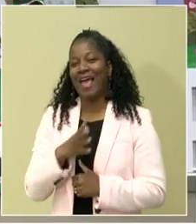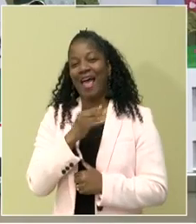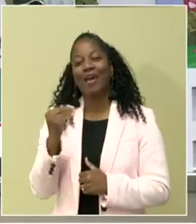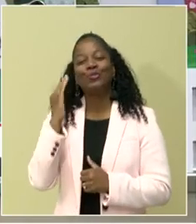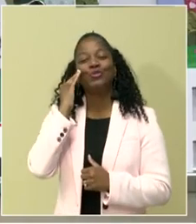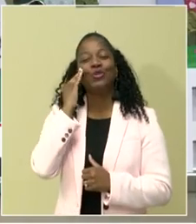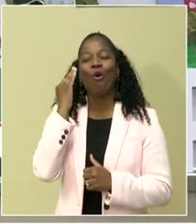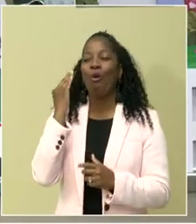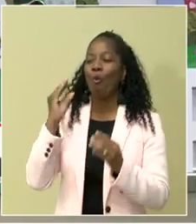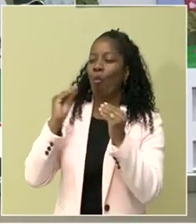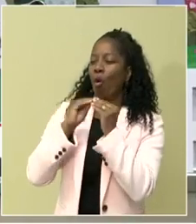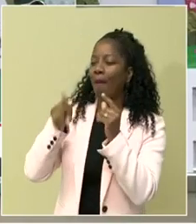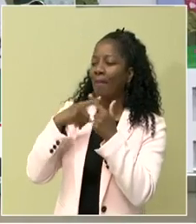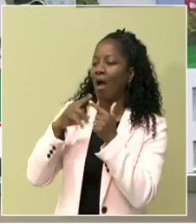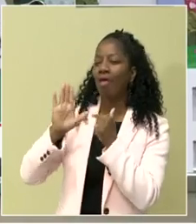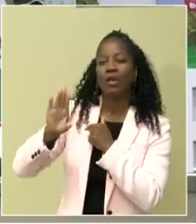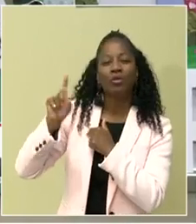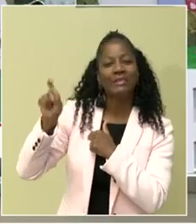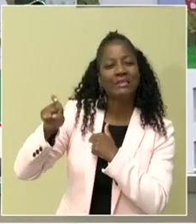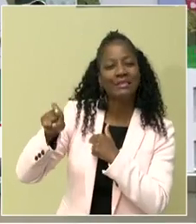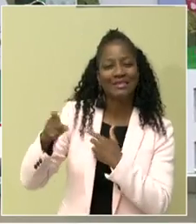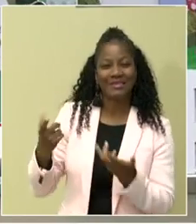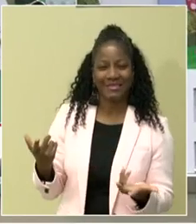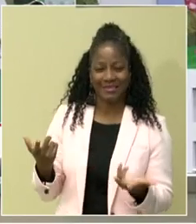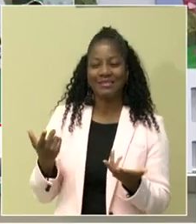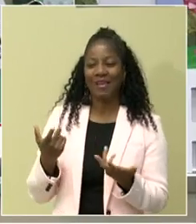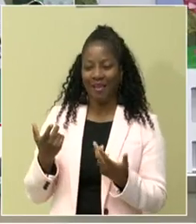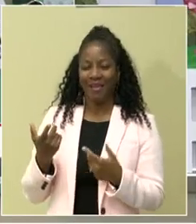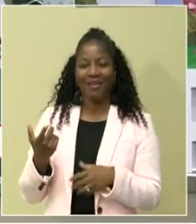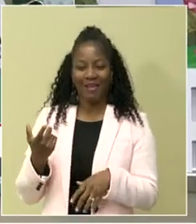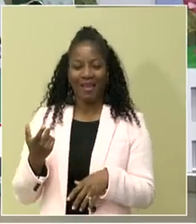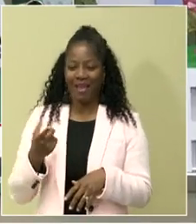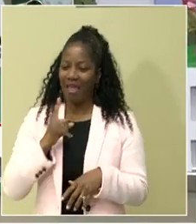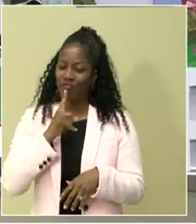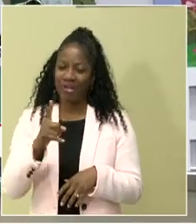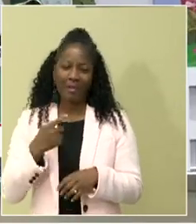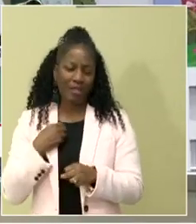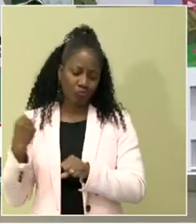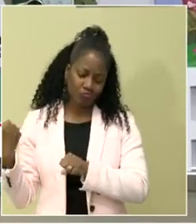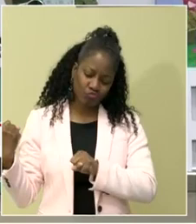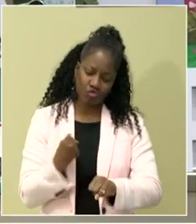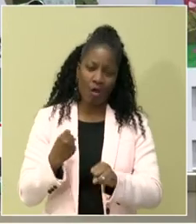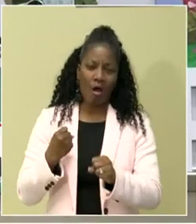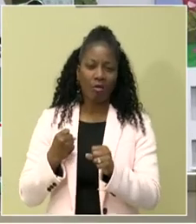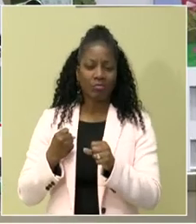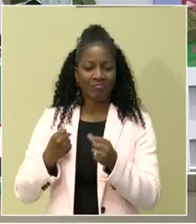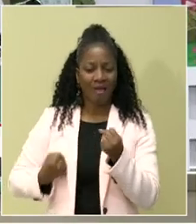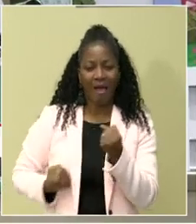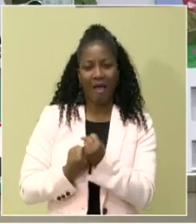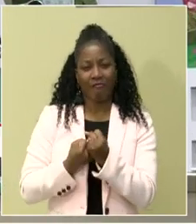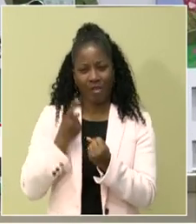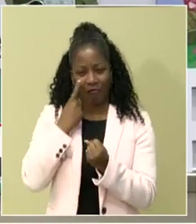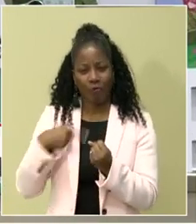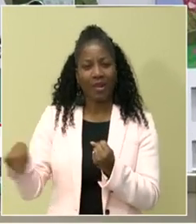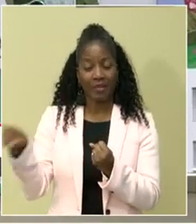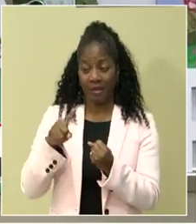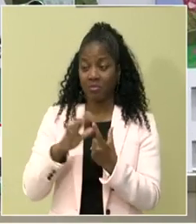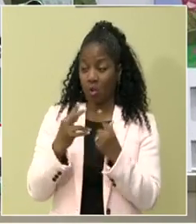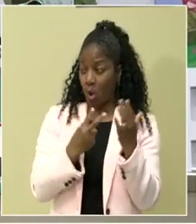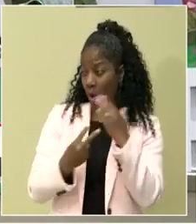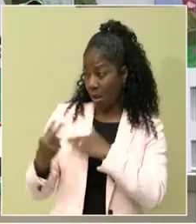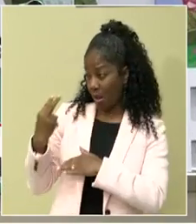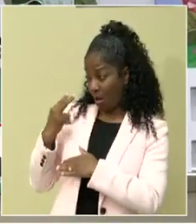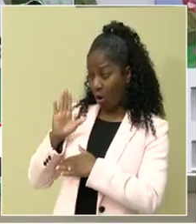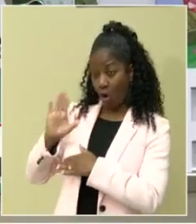something about what they need and are a fierce advocate for them. And looking back over Laura's years